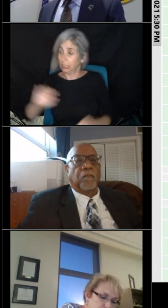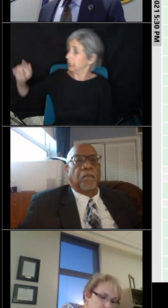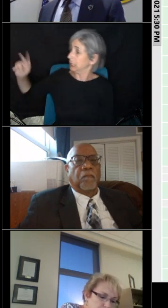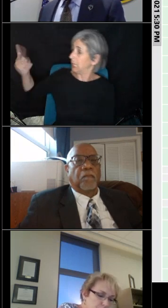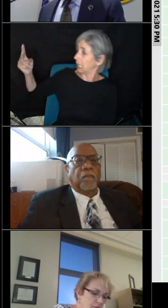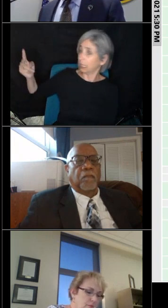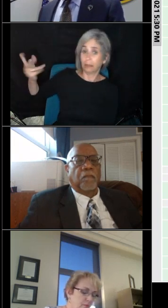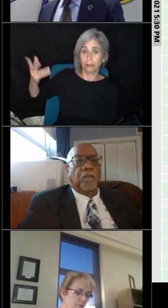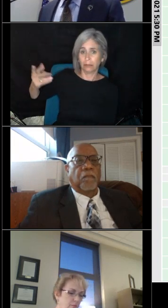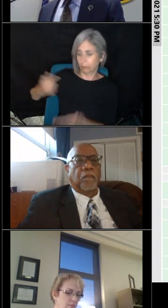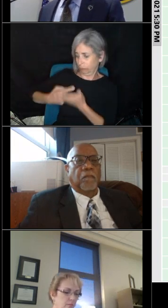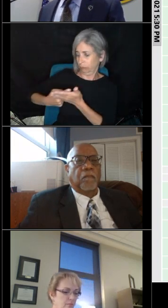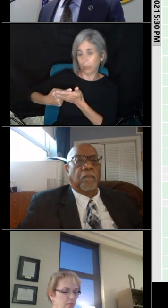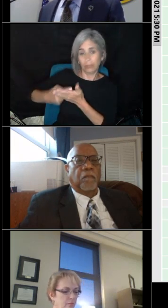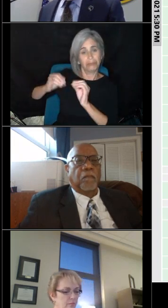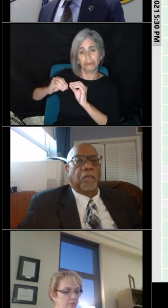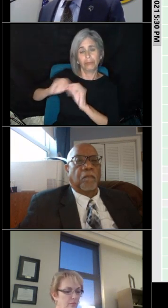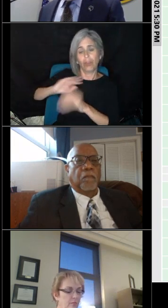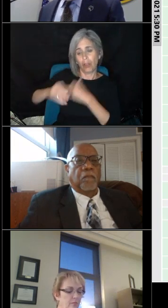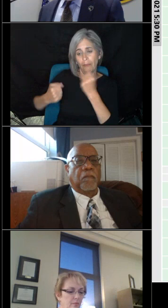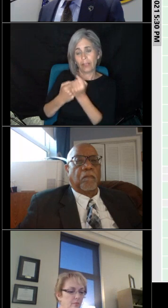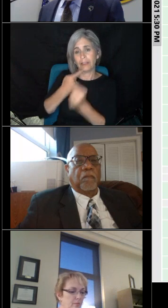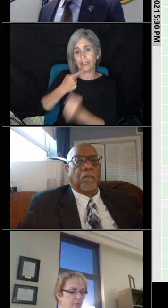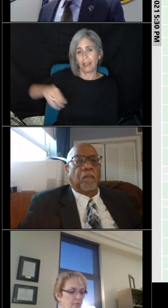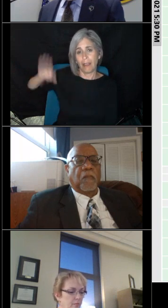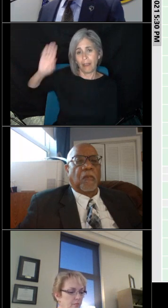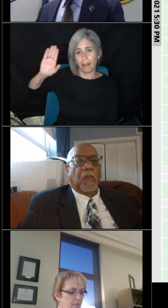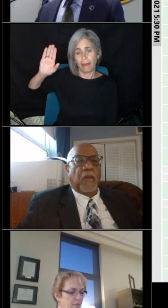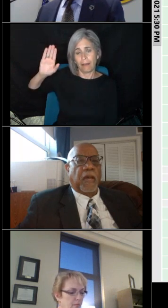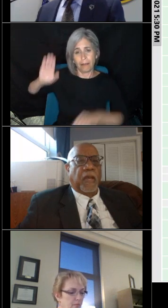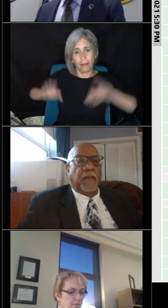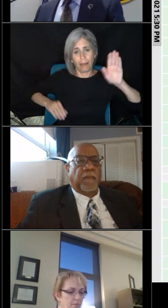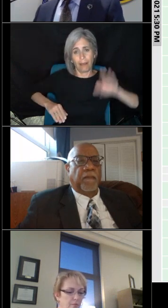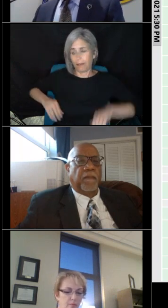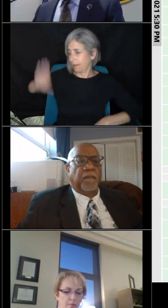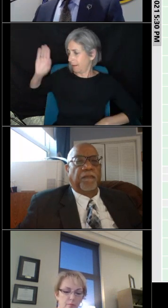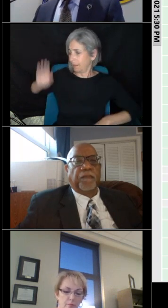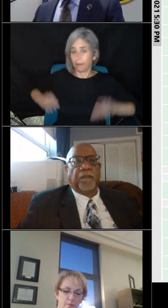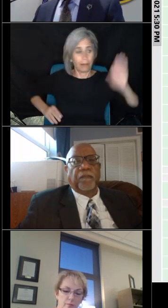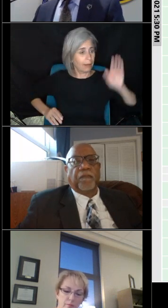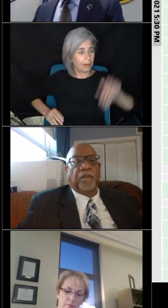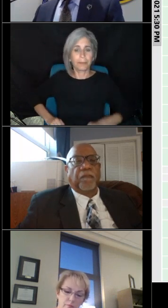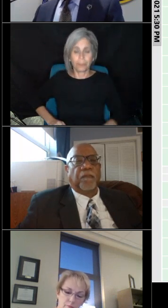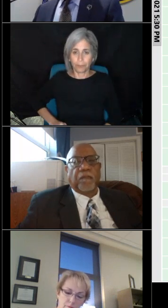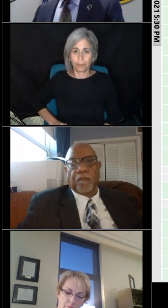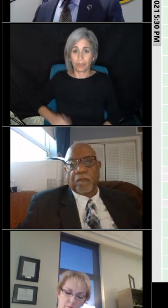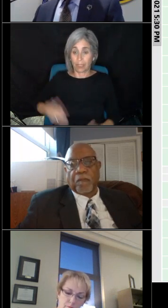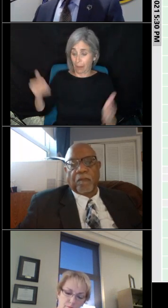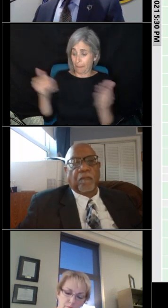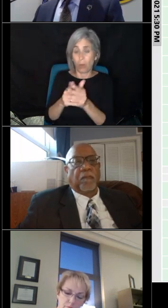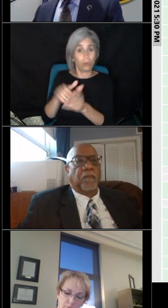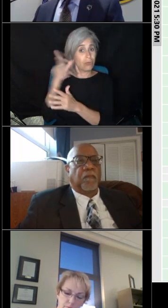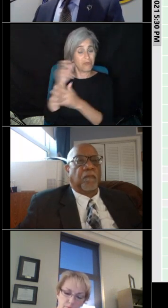Seeing no further discussion, all those in favor state so by saying aye. Aye. Aye. Any